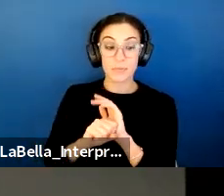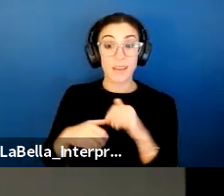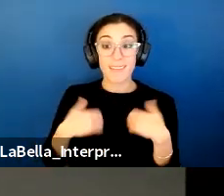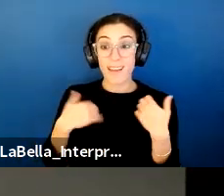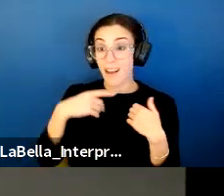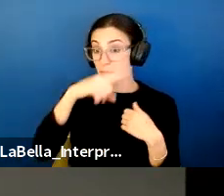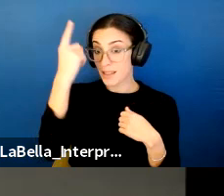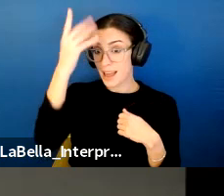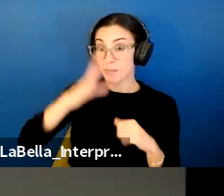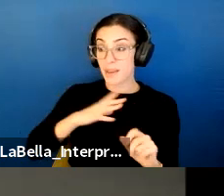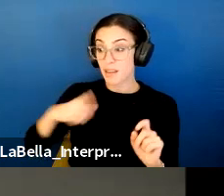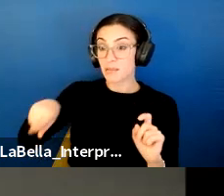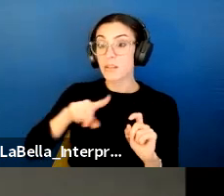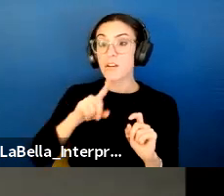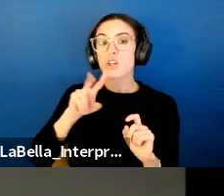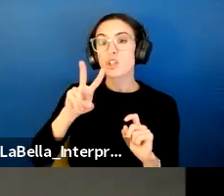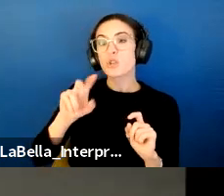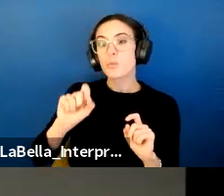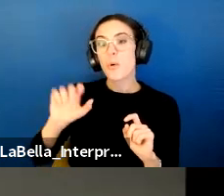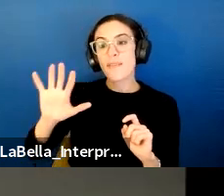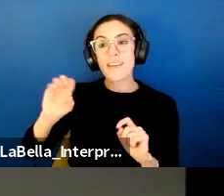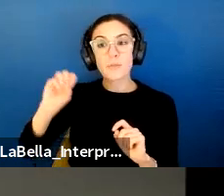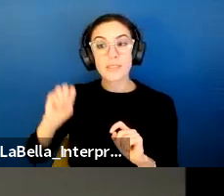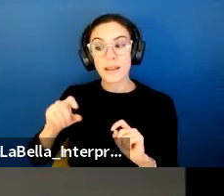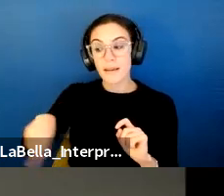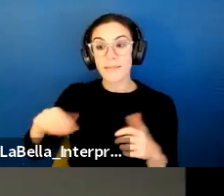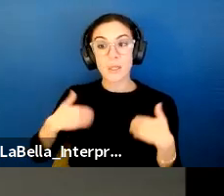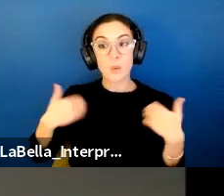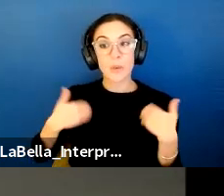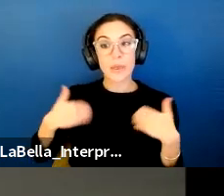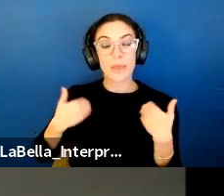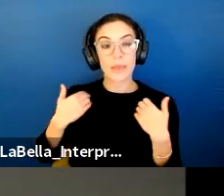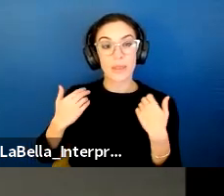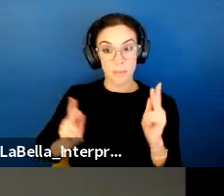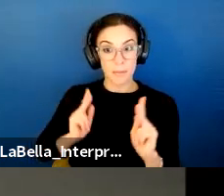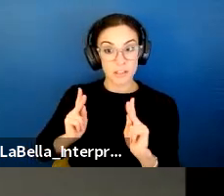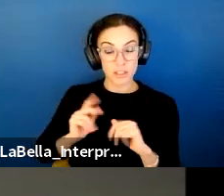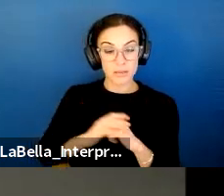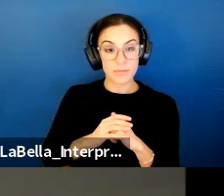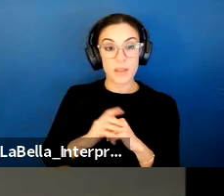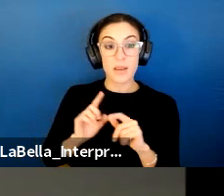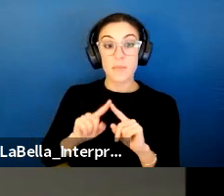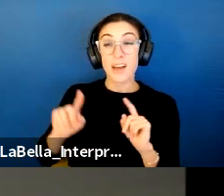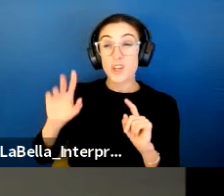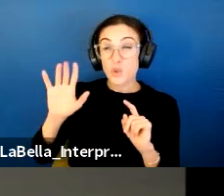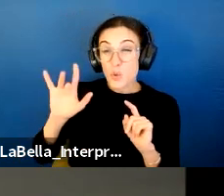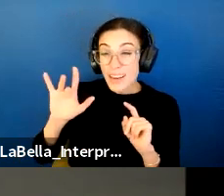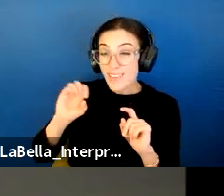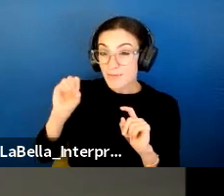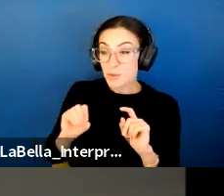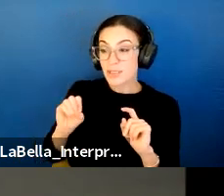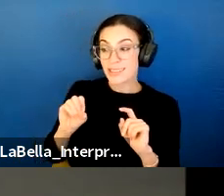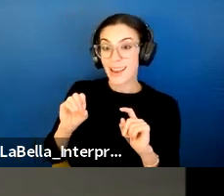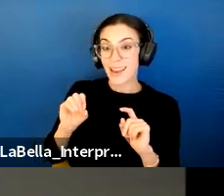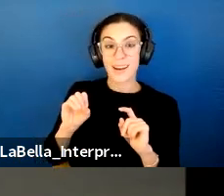up 2.5% of the youth population, but 25% of those charged as youthful offenders in the